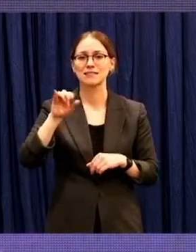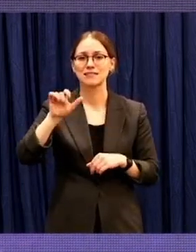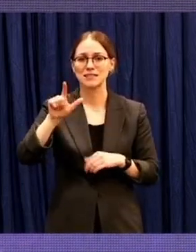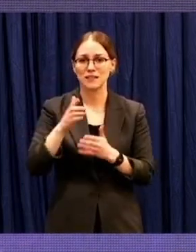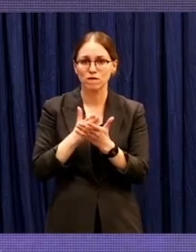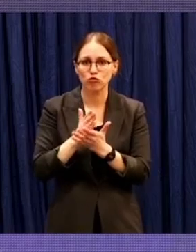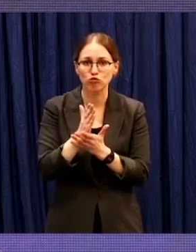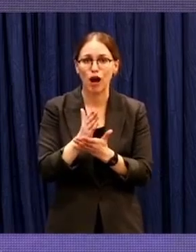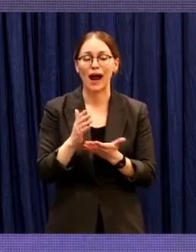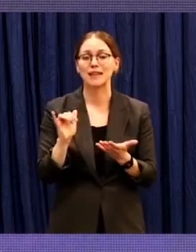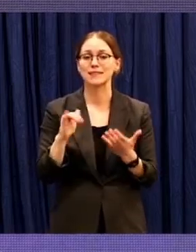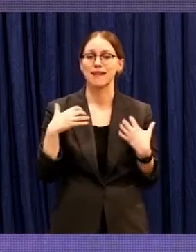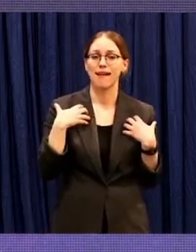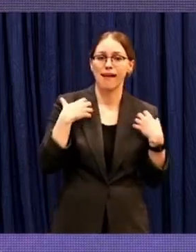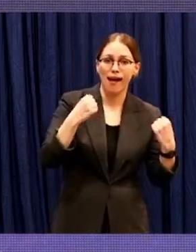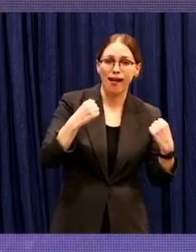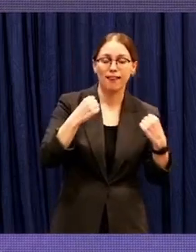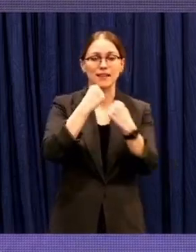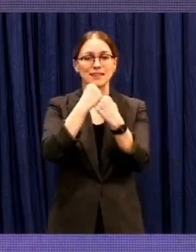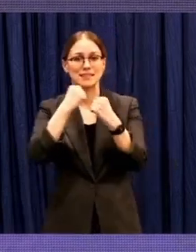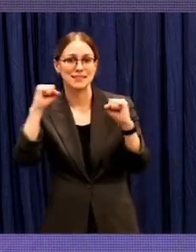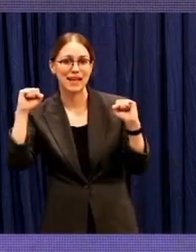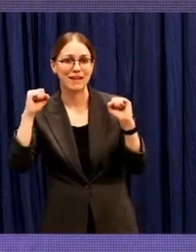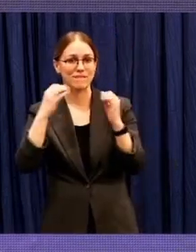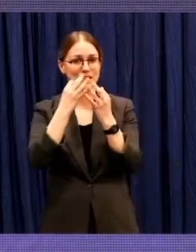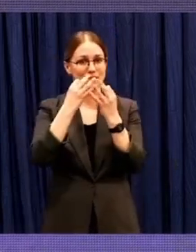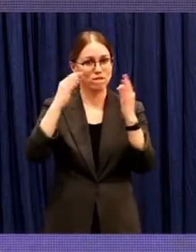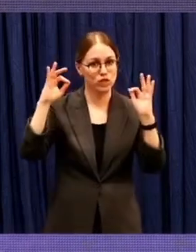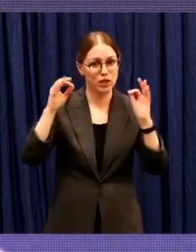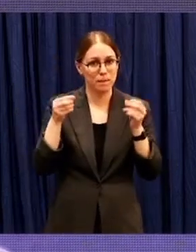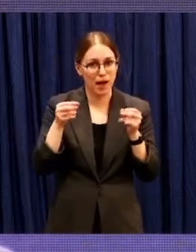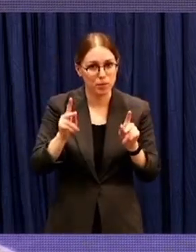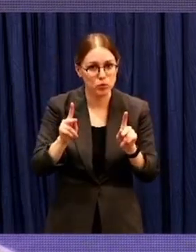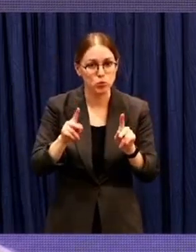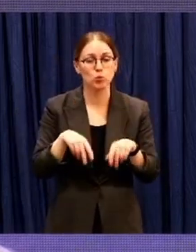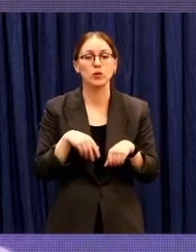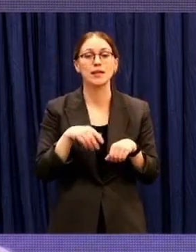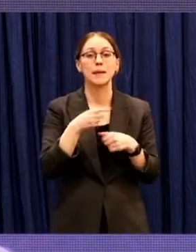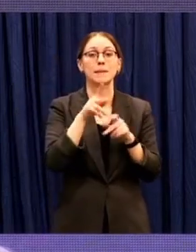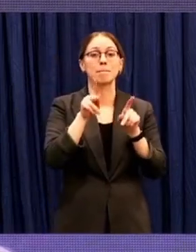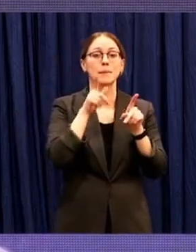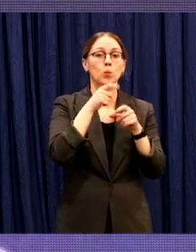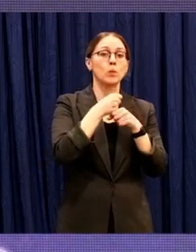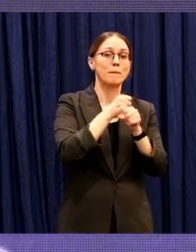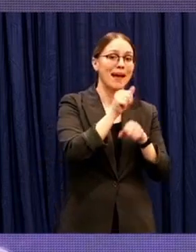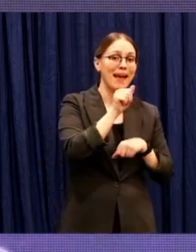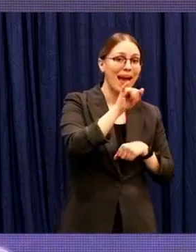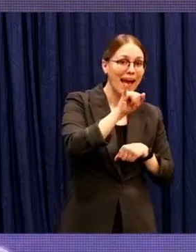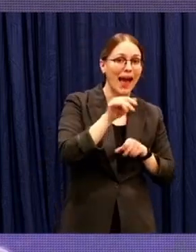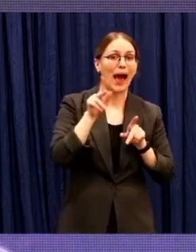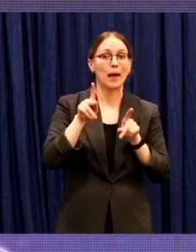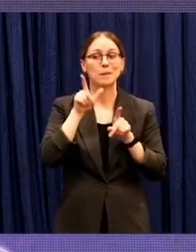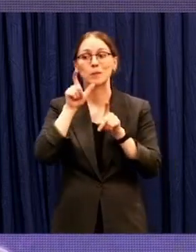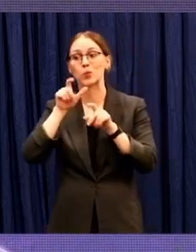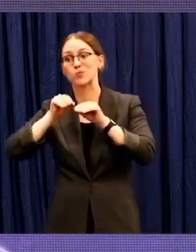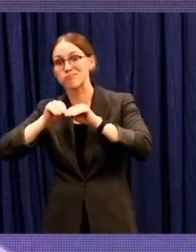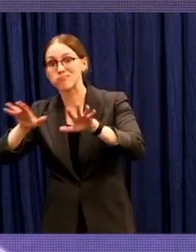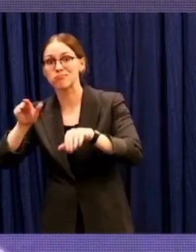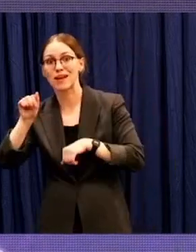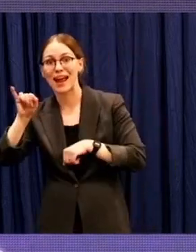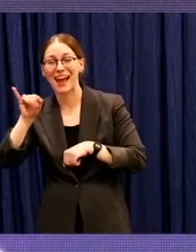safety, freedom, or opportunity, both deployers and developers have an obligation to ensure that the AI